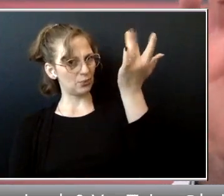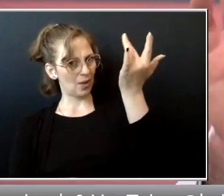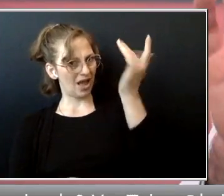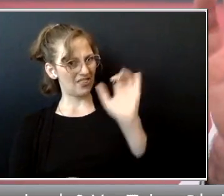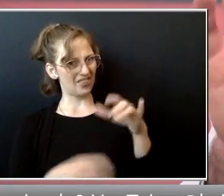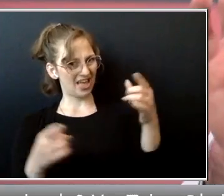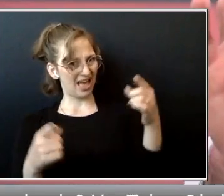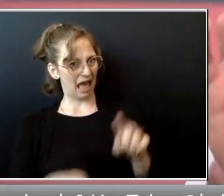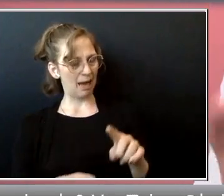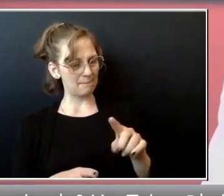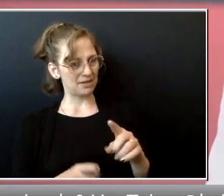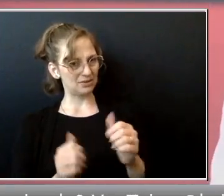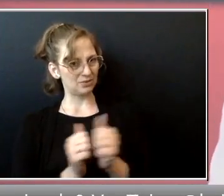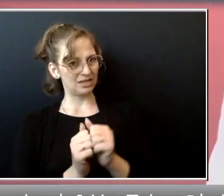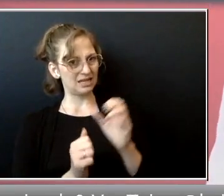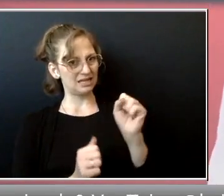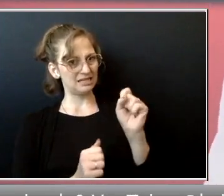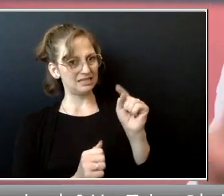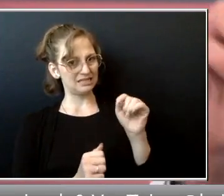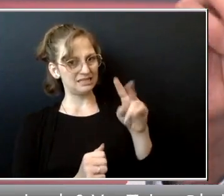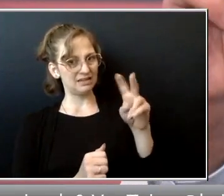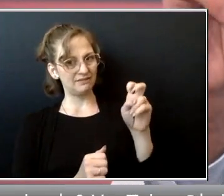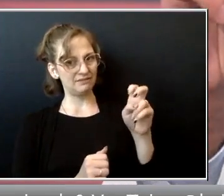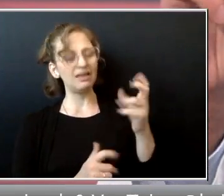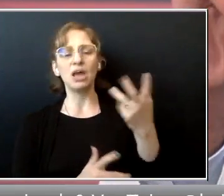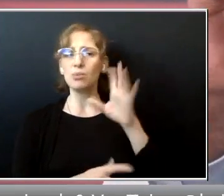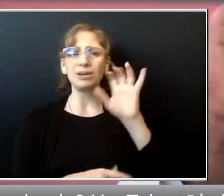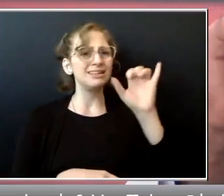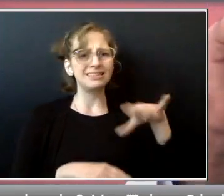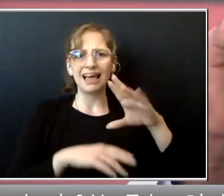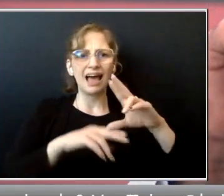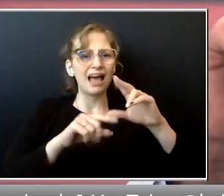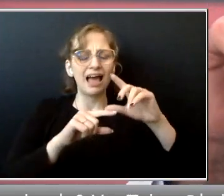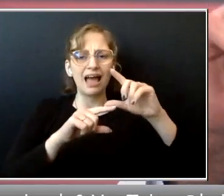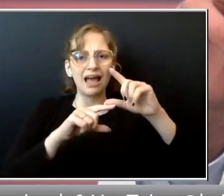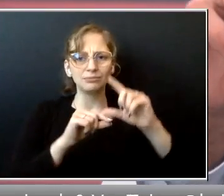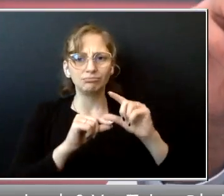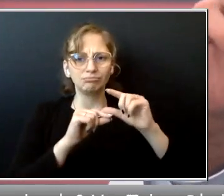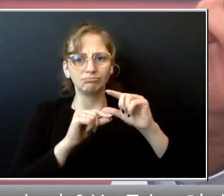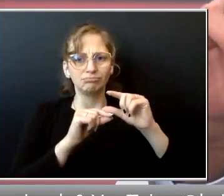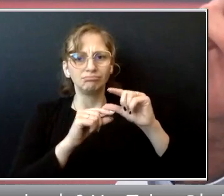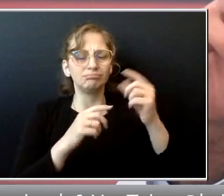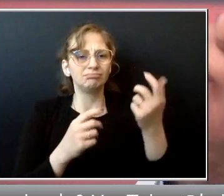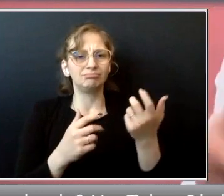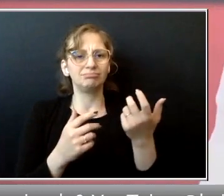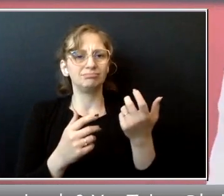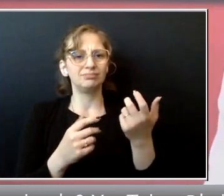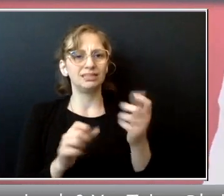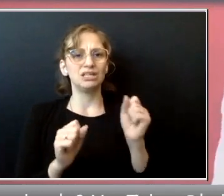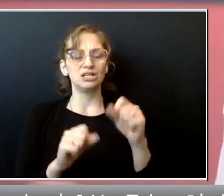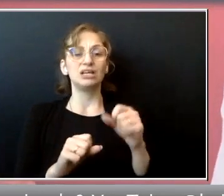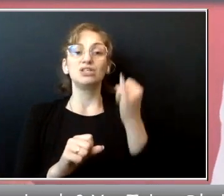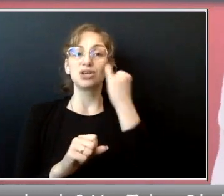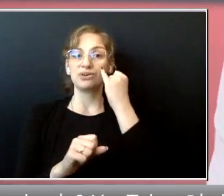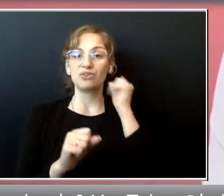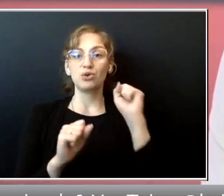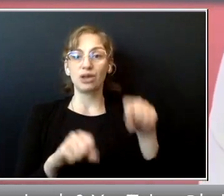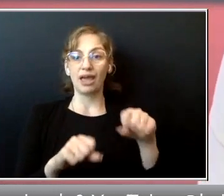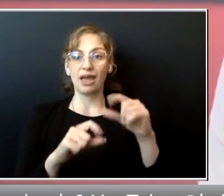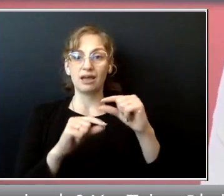was that anatomic pinching. Yeah. So once you can get through there and you can open that pinching up with a stent, it should